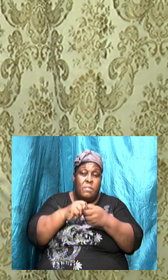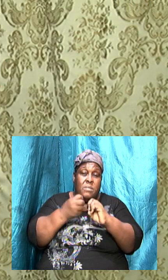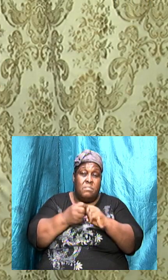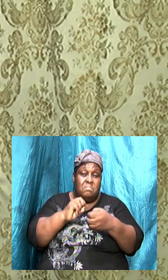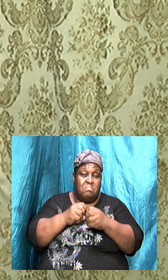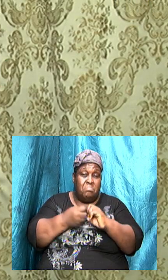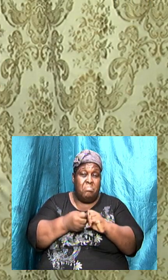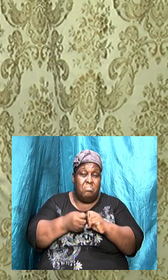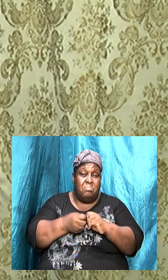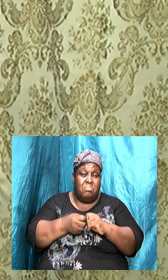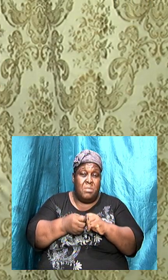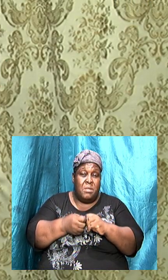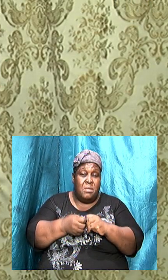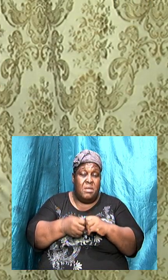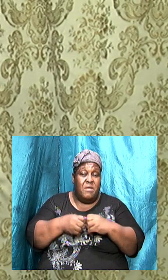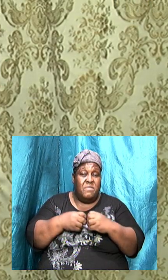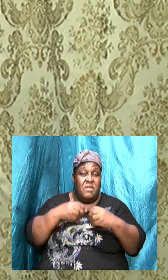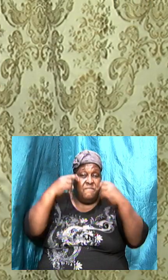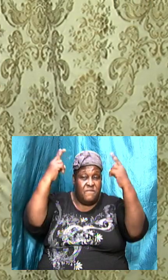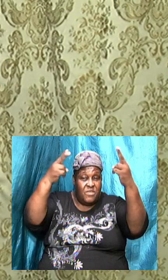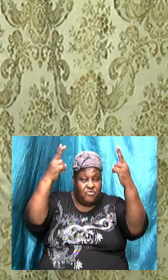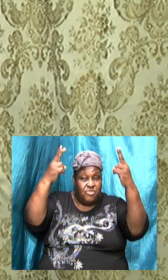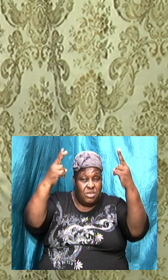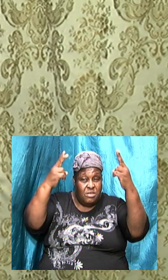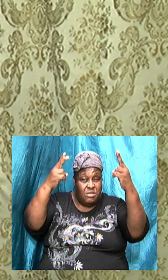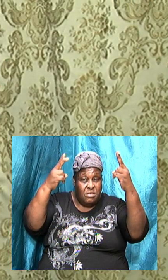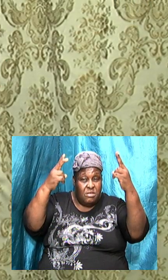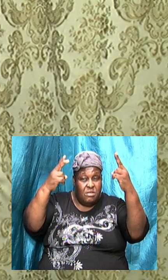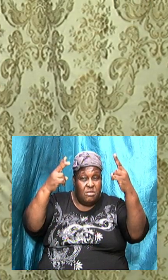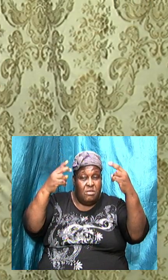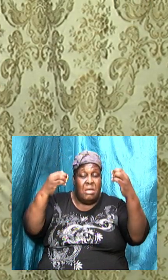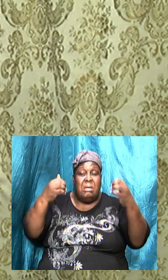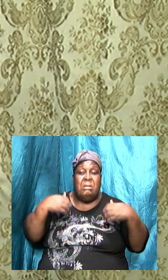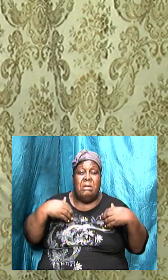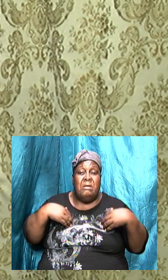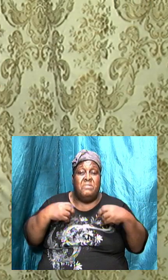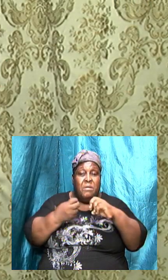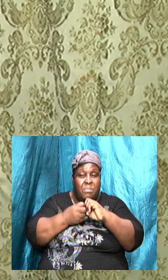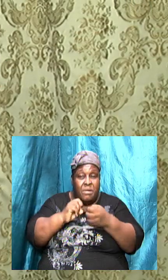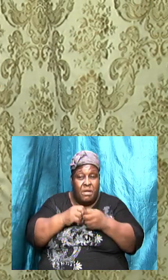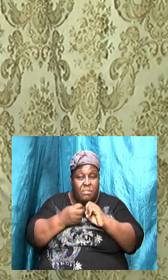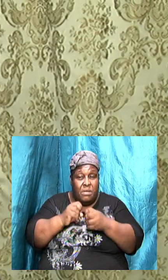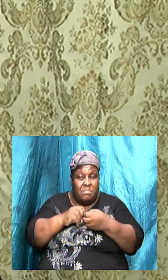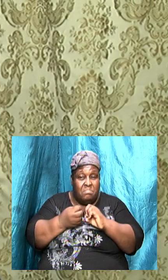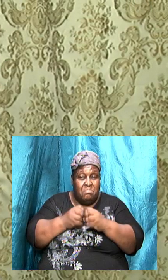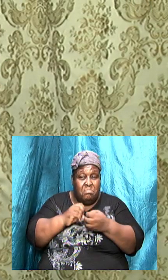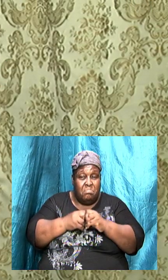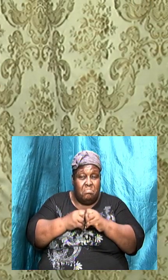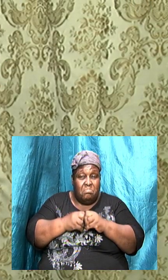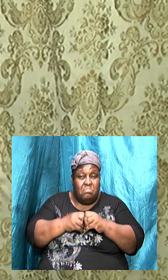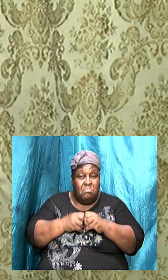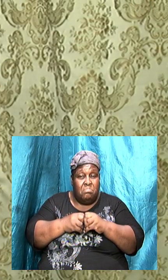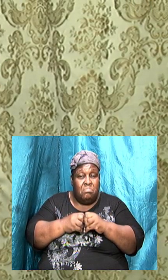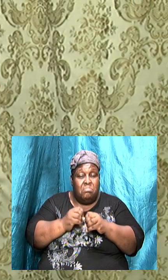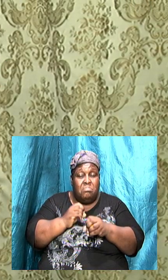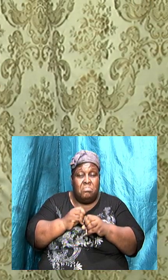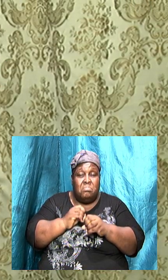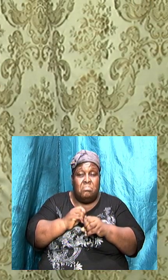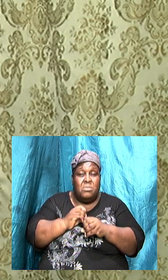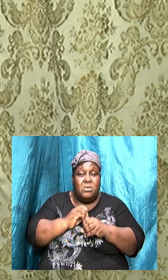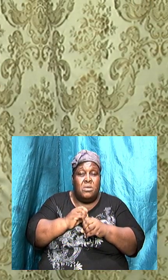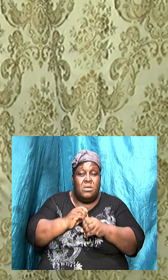downs. But it was a compromising church. And if we compromise this